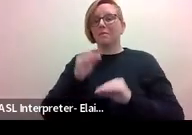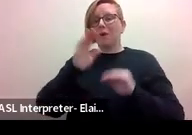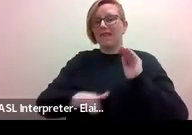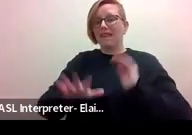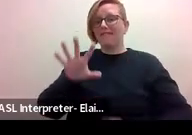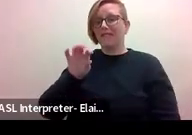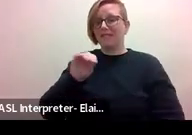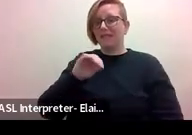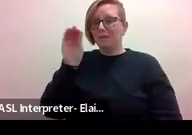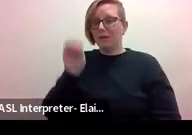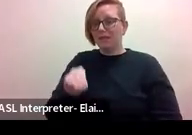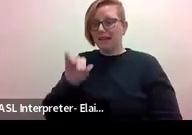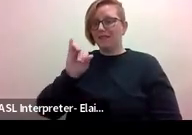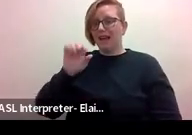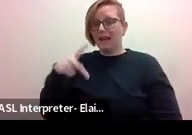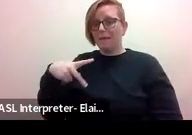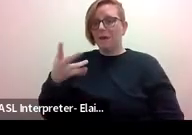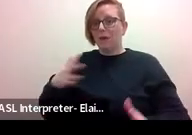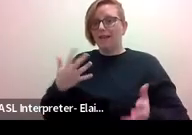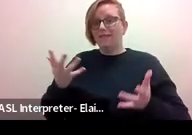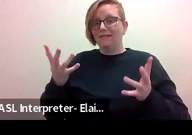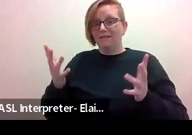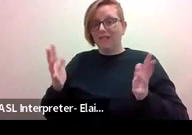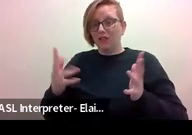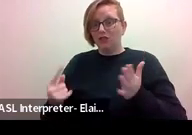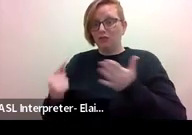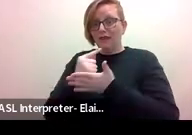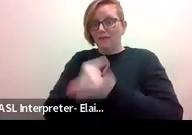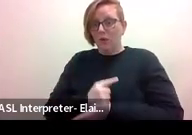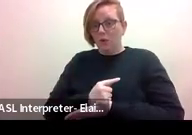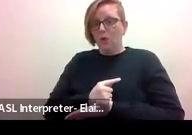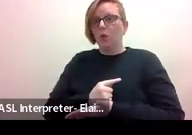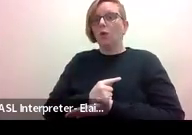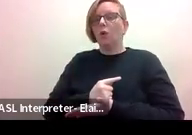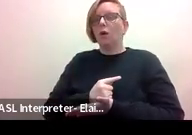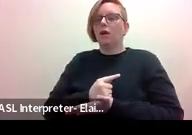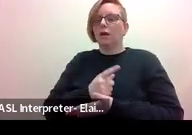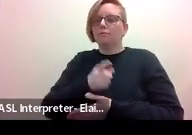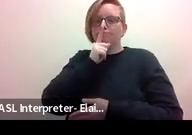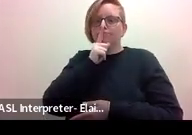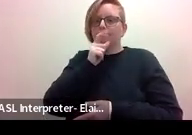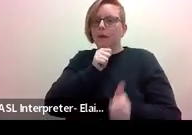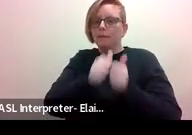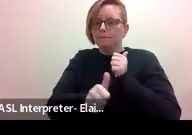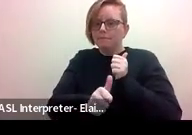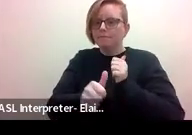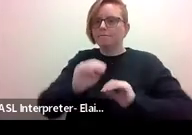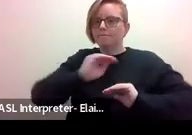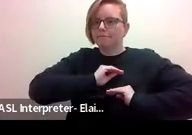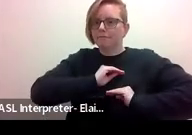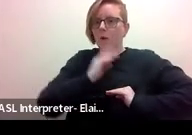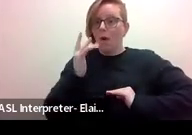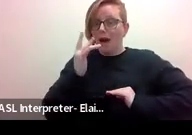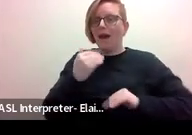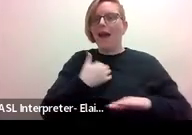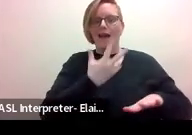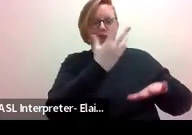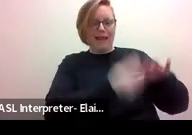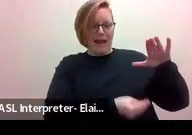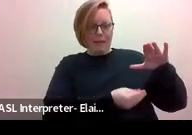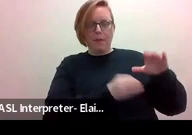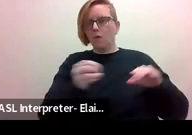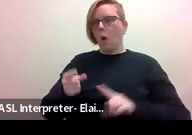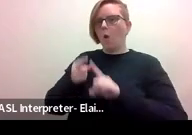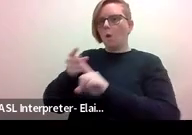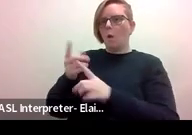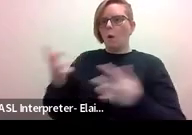meet compliance because there were gaps identified, for example, but there were no corresponding goals. You're going to hear us talk